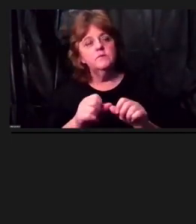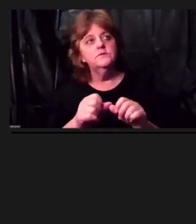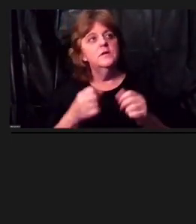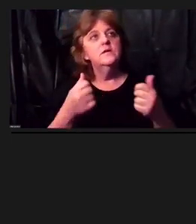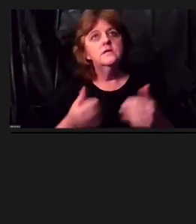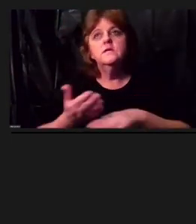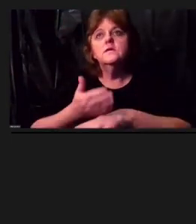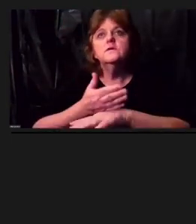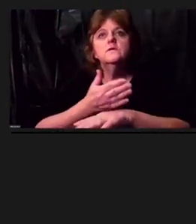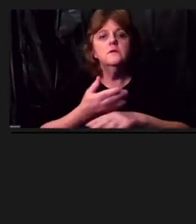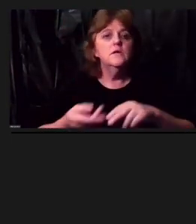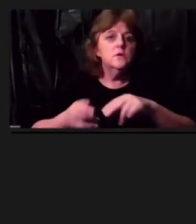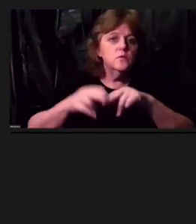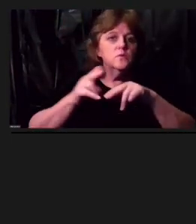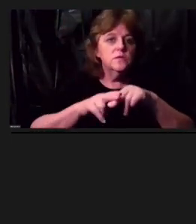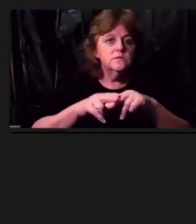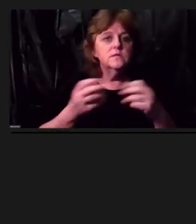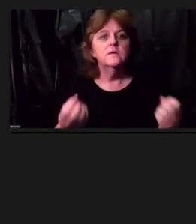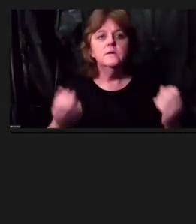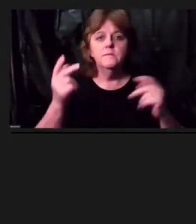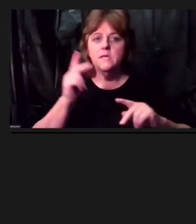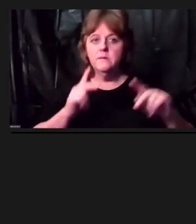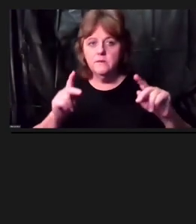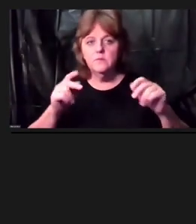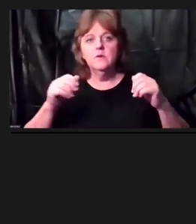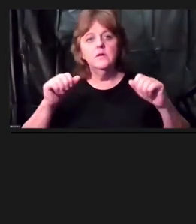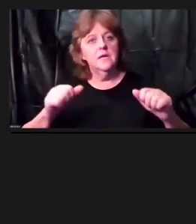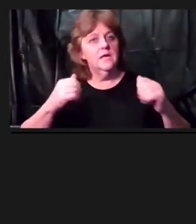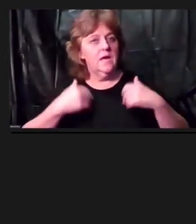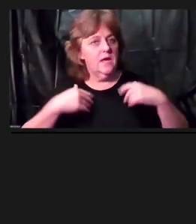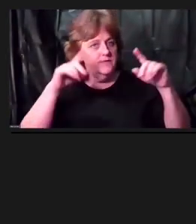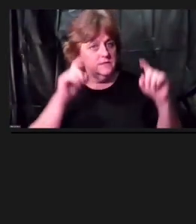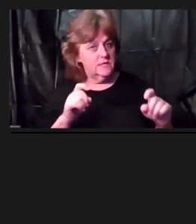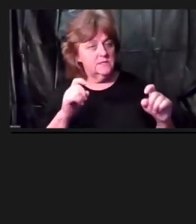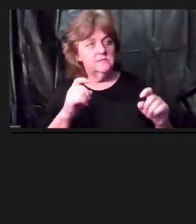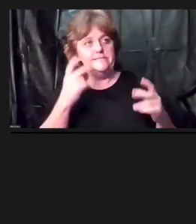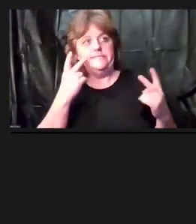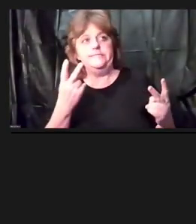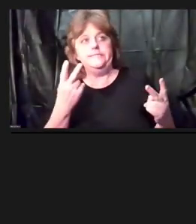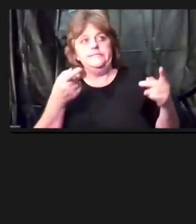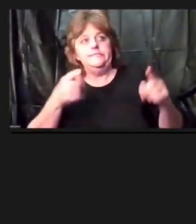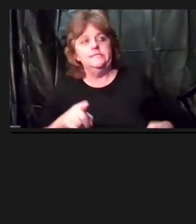to increase our testing numbers and see what comes of it.